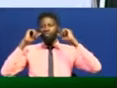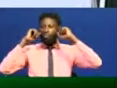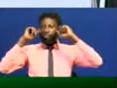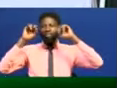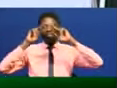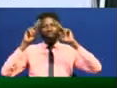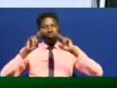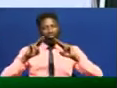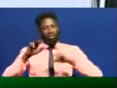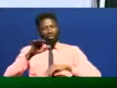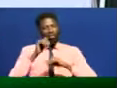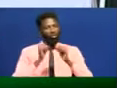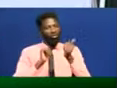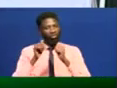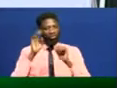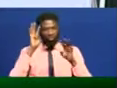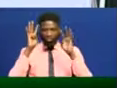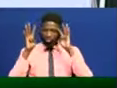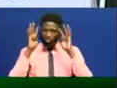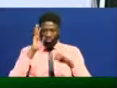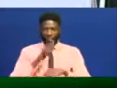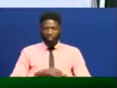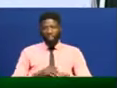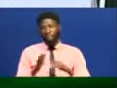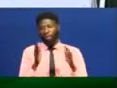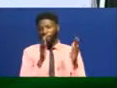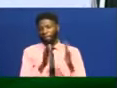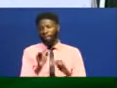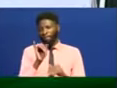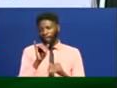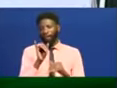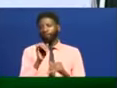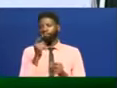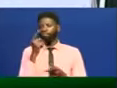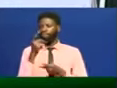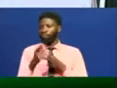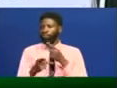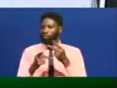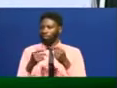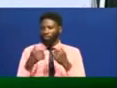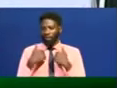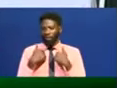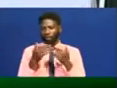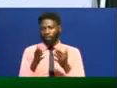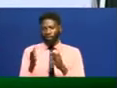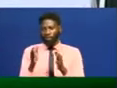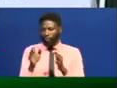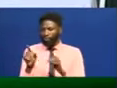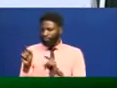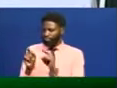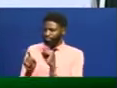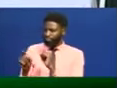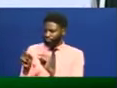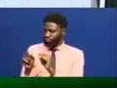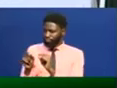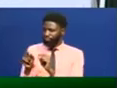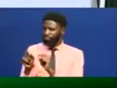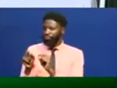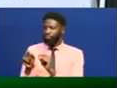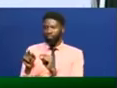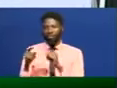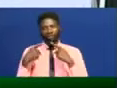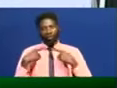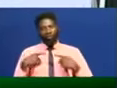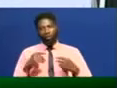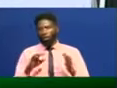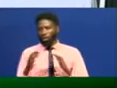creatives. The pipeline deploys a superbly synced web of scouting and screening, both physical